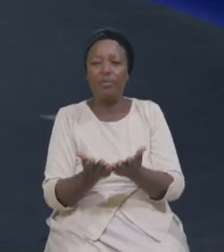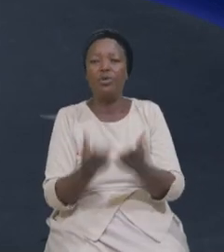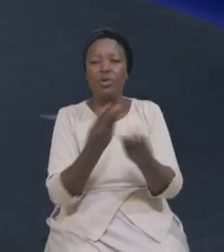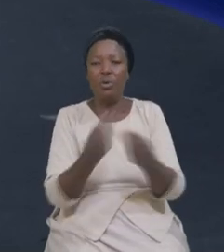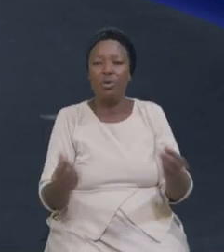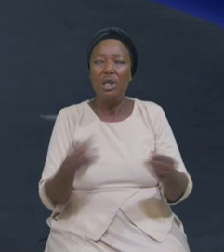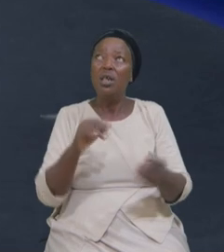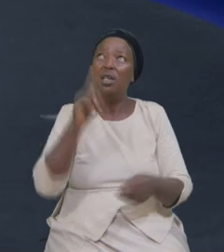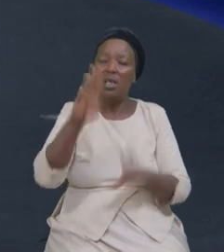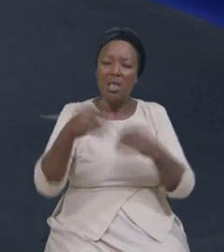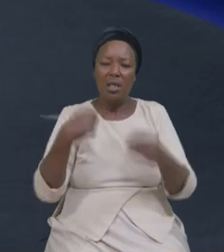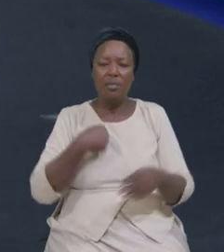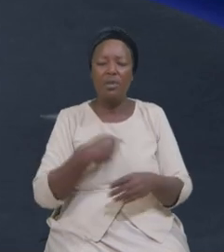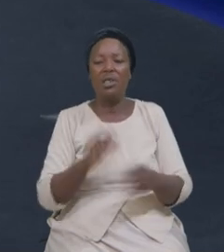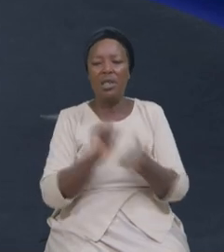but